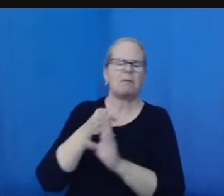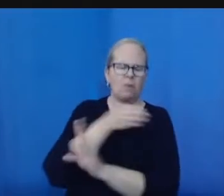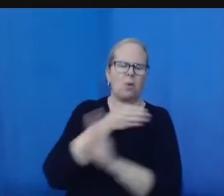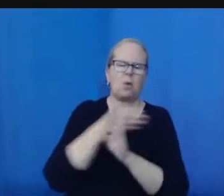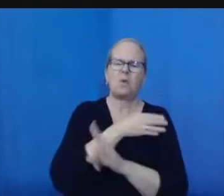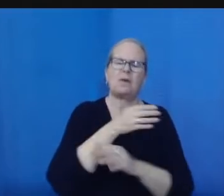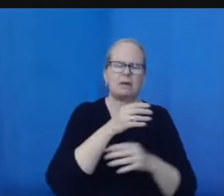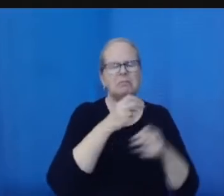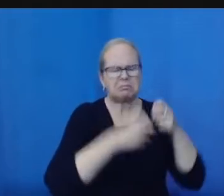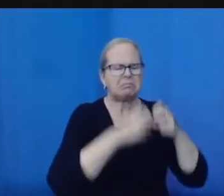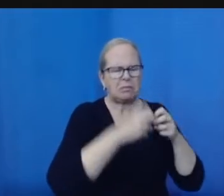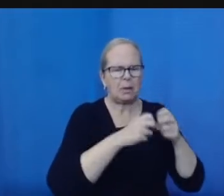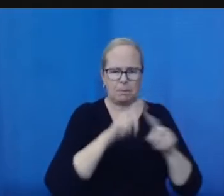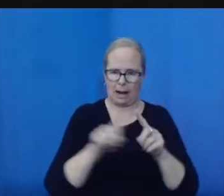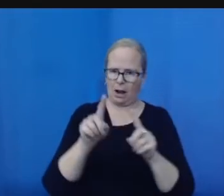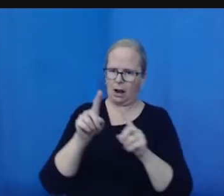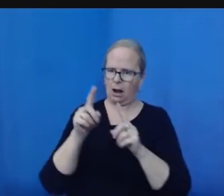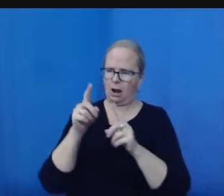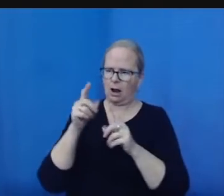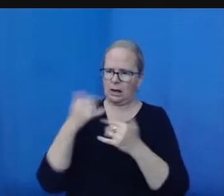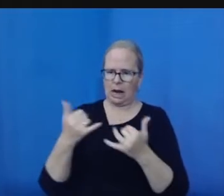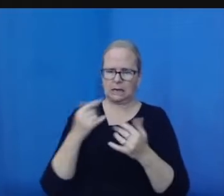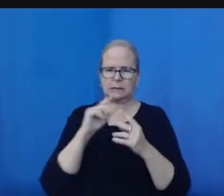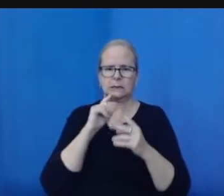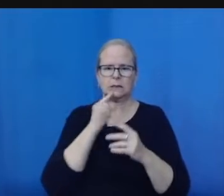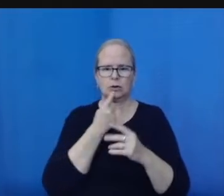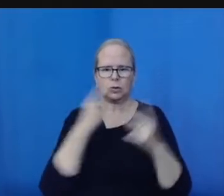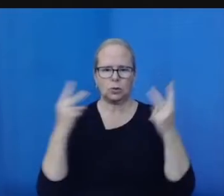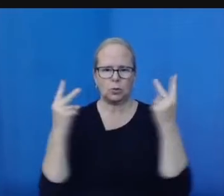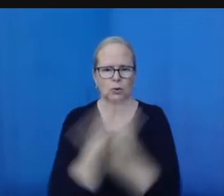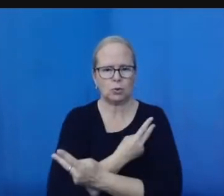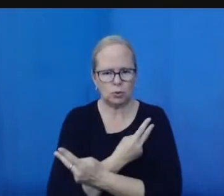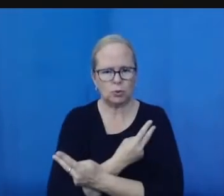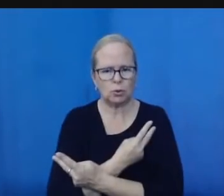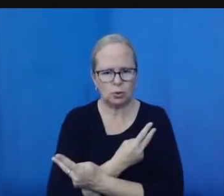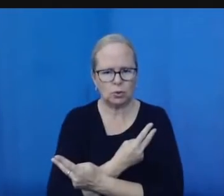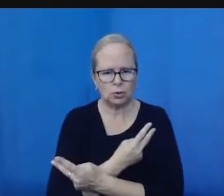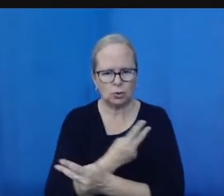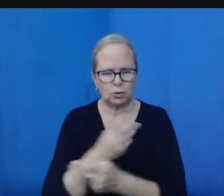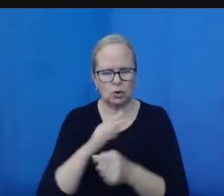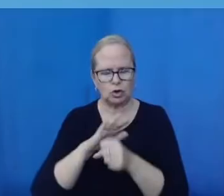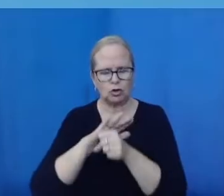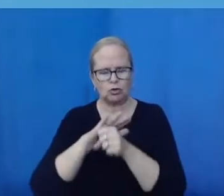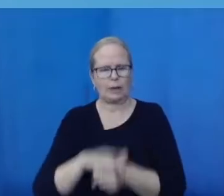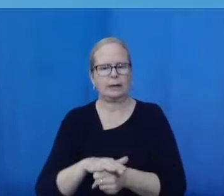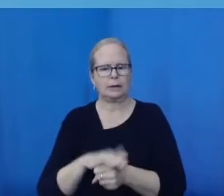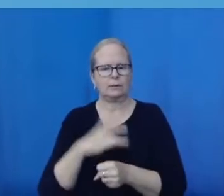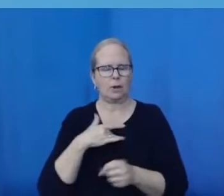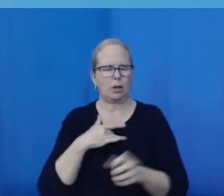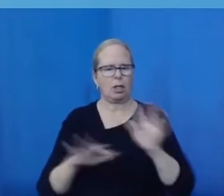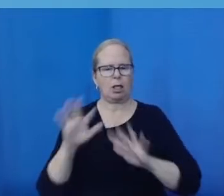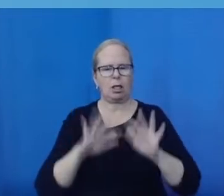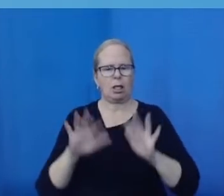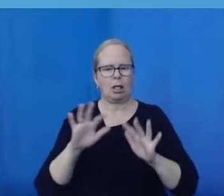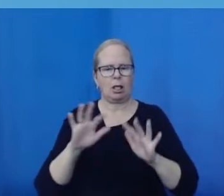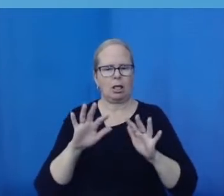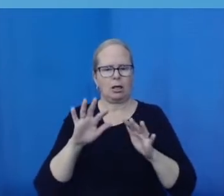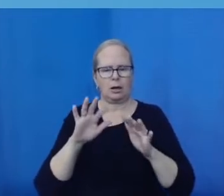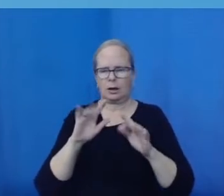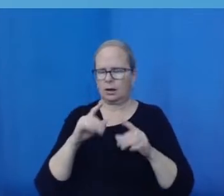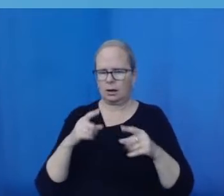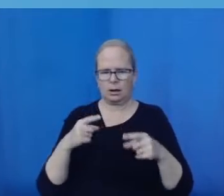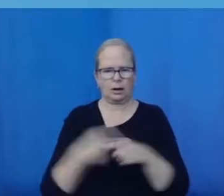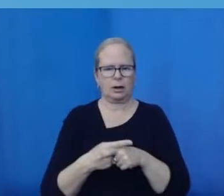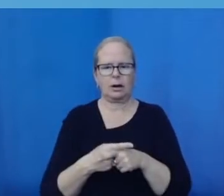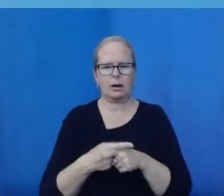reaction, acute stress reaction that could potentially go into more of a bigger picture stress reaction. And so given the